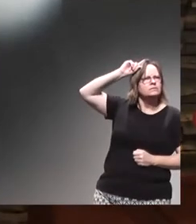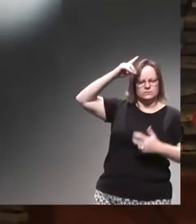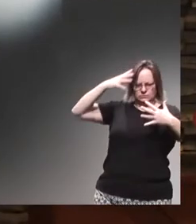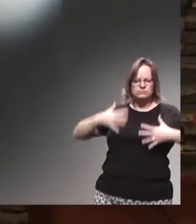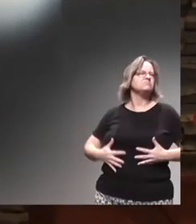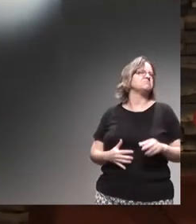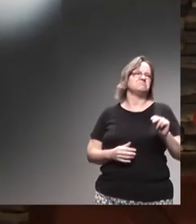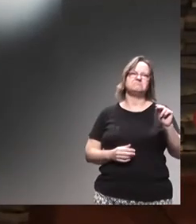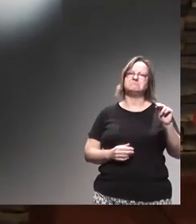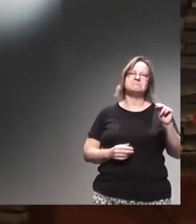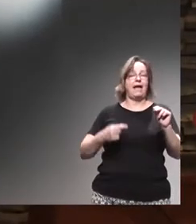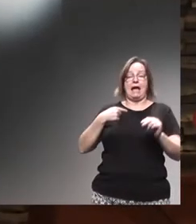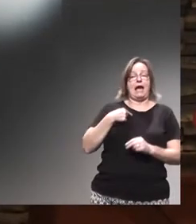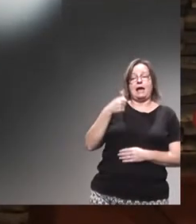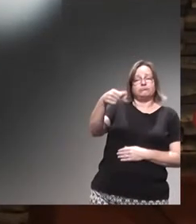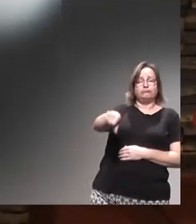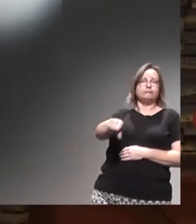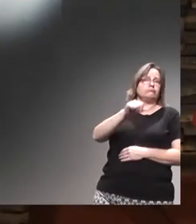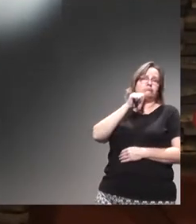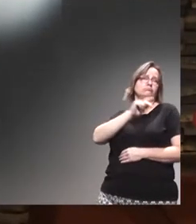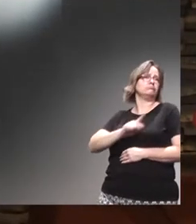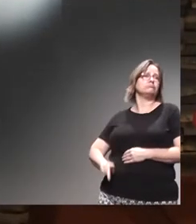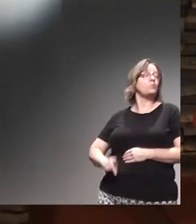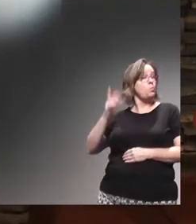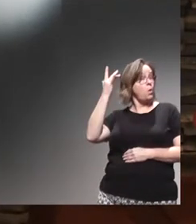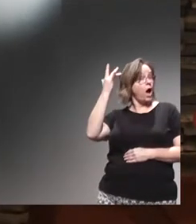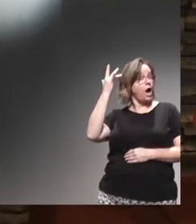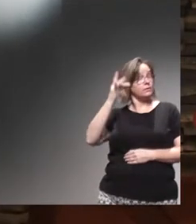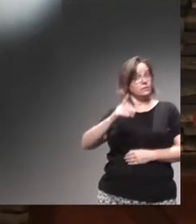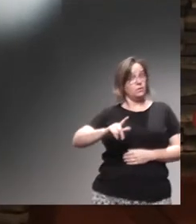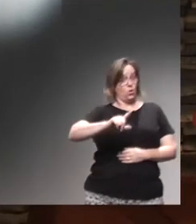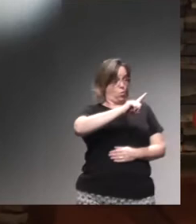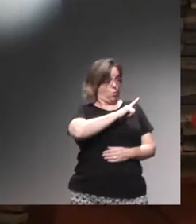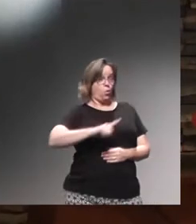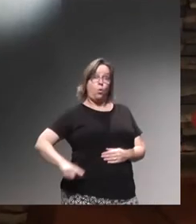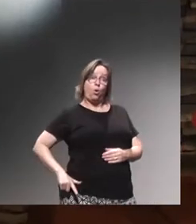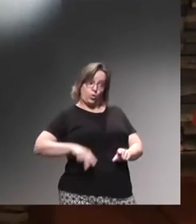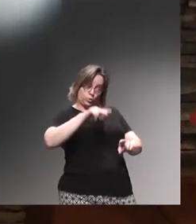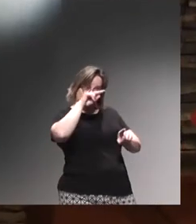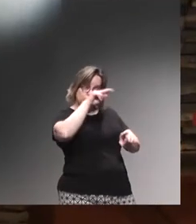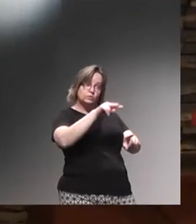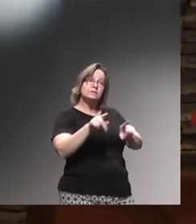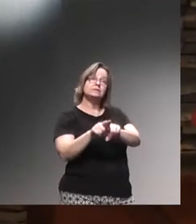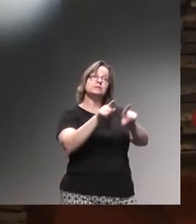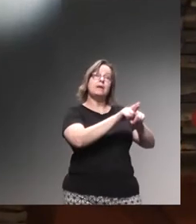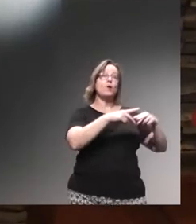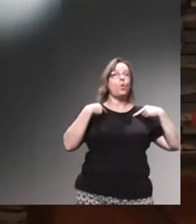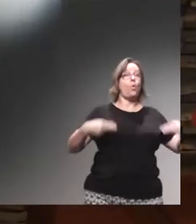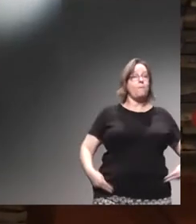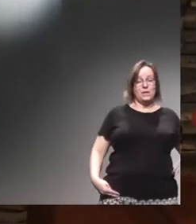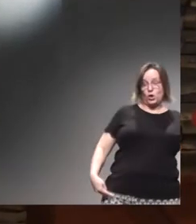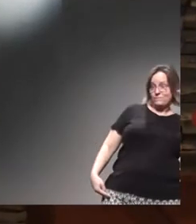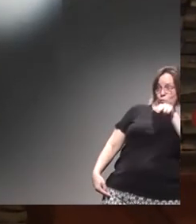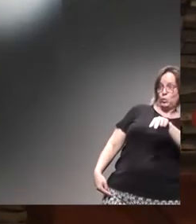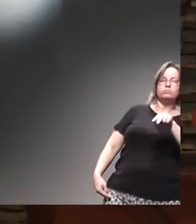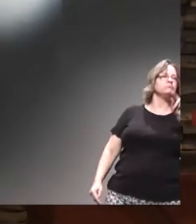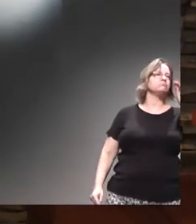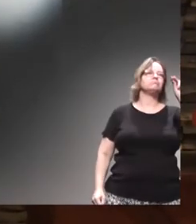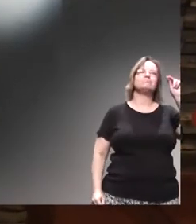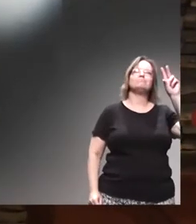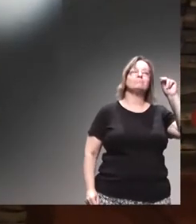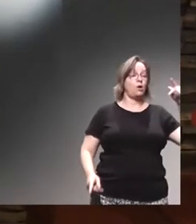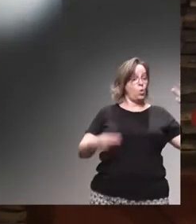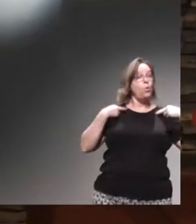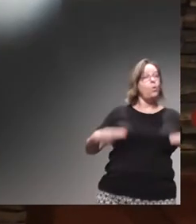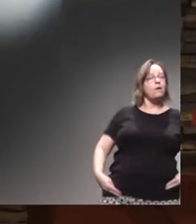him. For the Lord does not see as mortals see. They look on the outward appearance, but the Lord looks on the